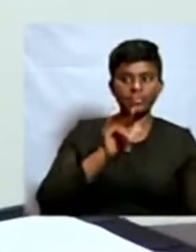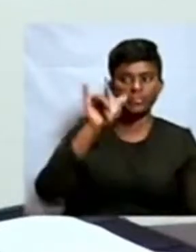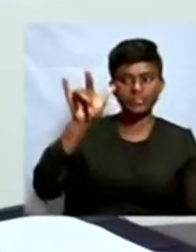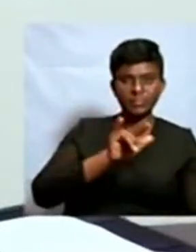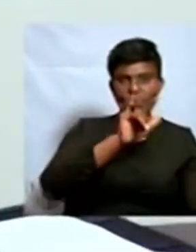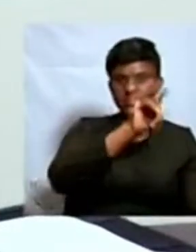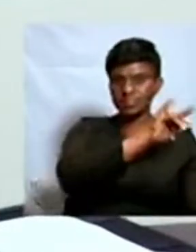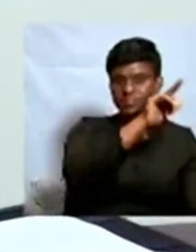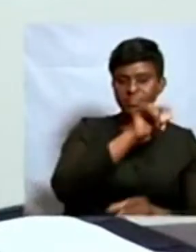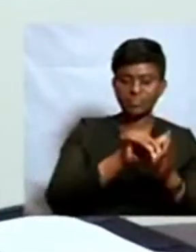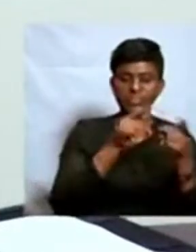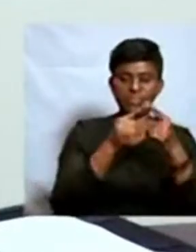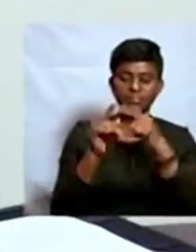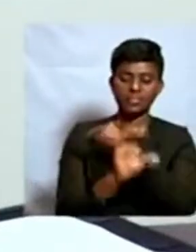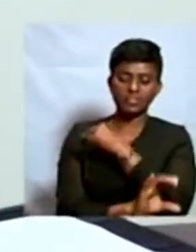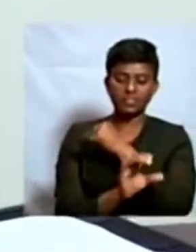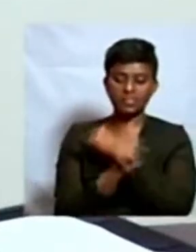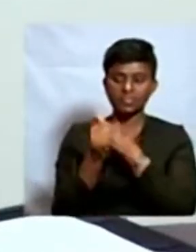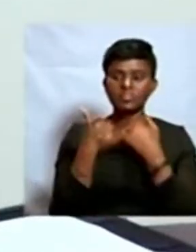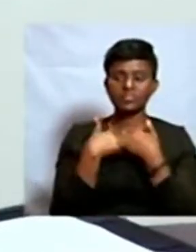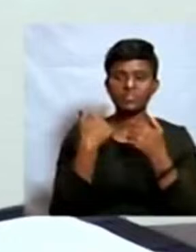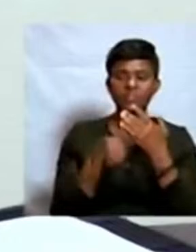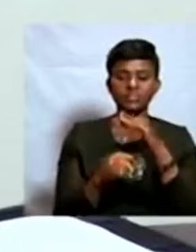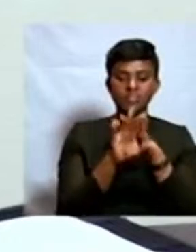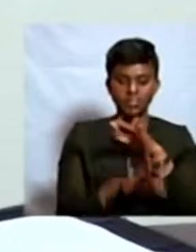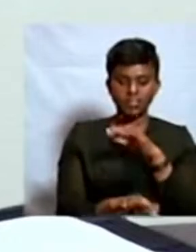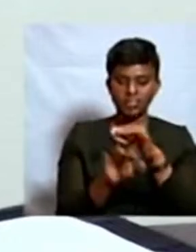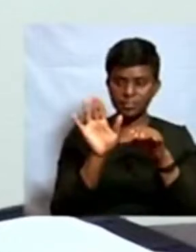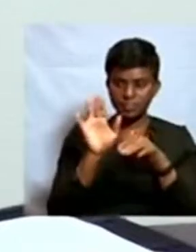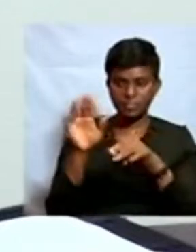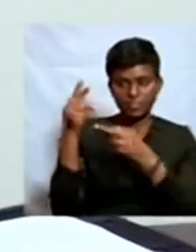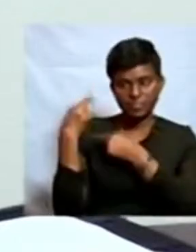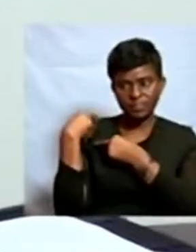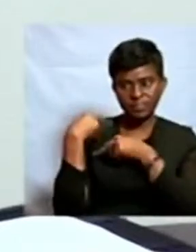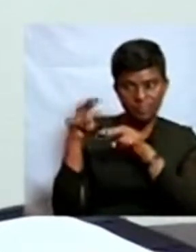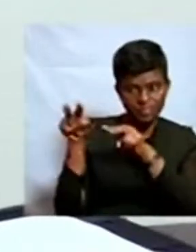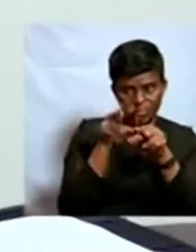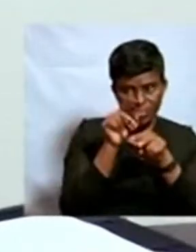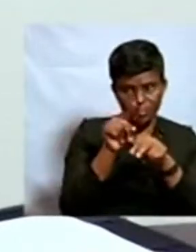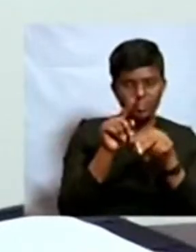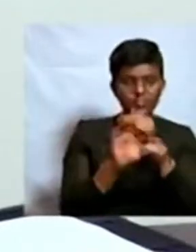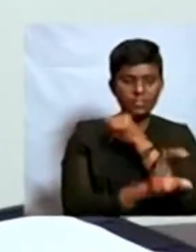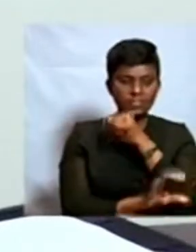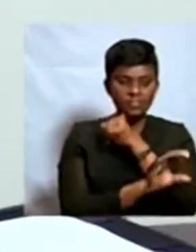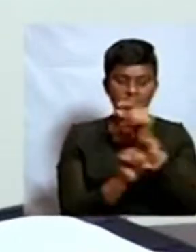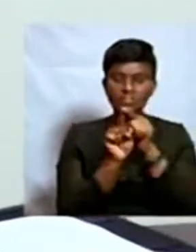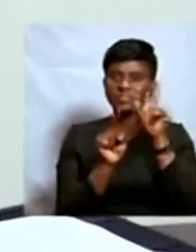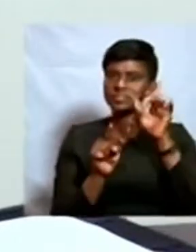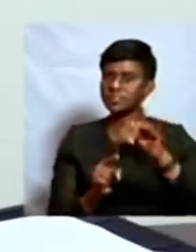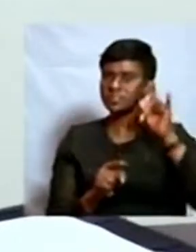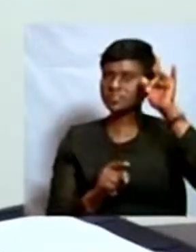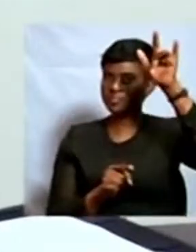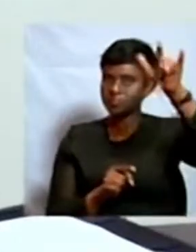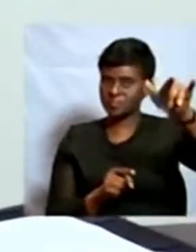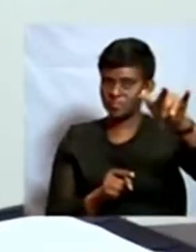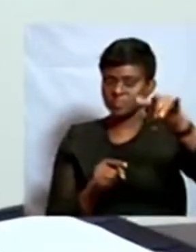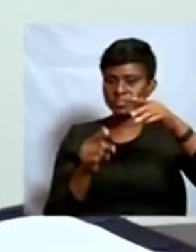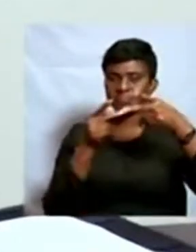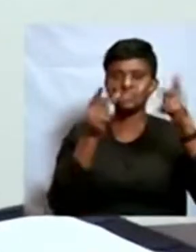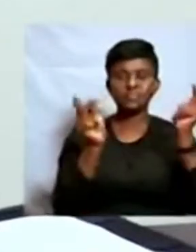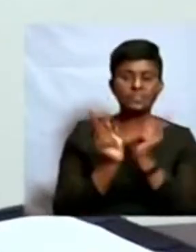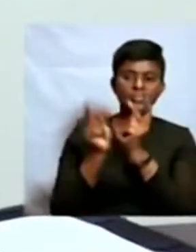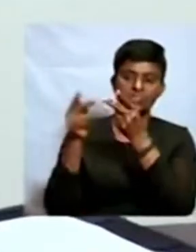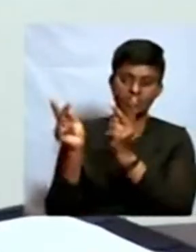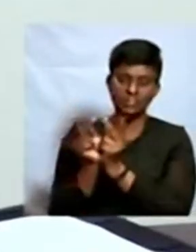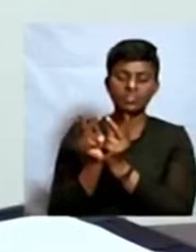different countries, then they have to be under the oversight of those countries as they cross those spaces.